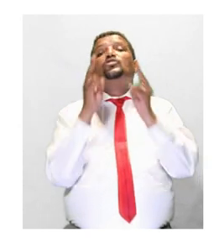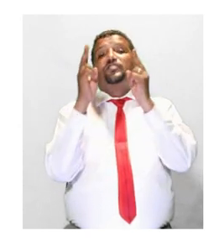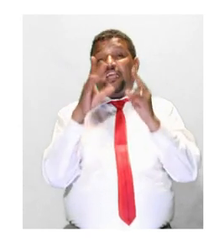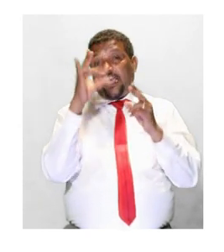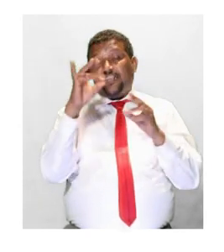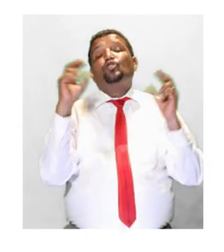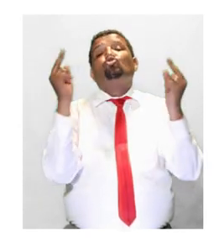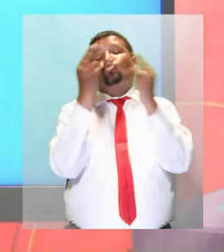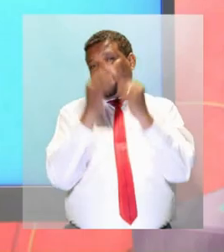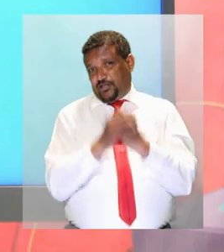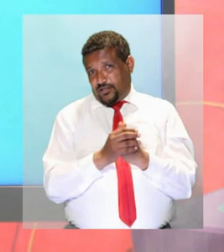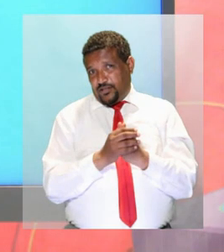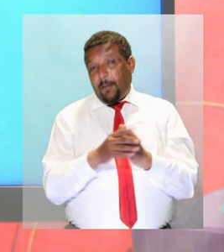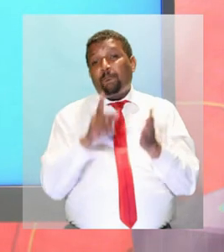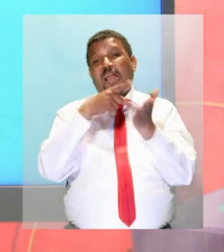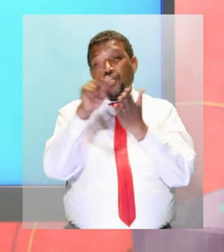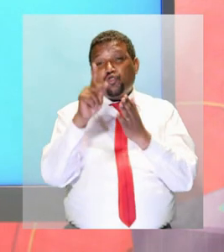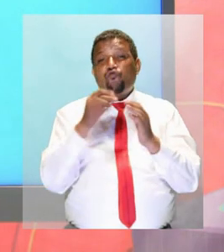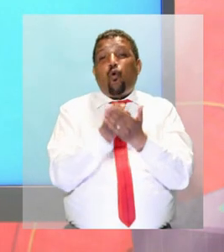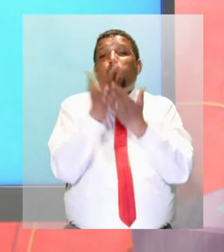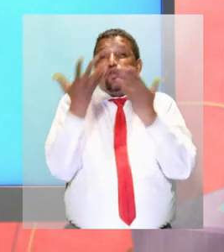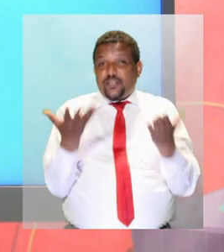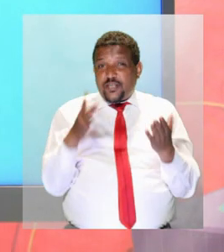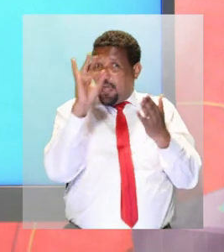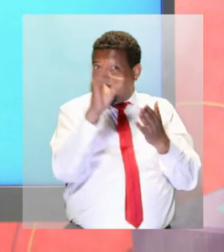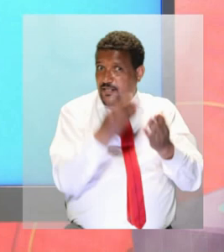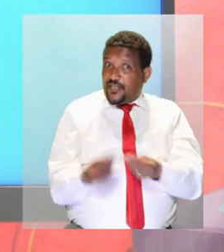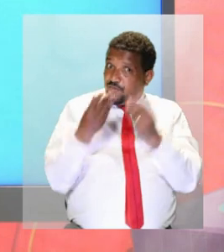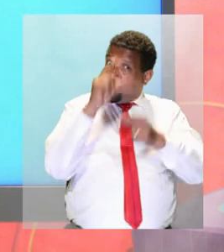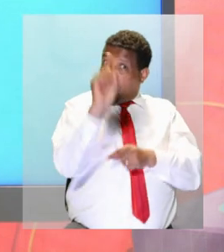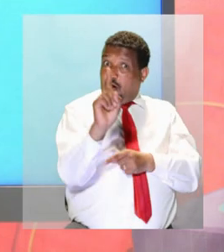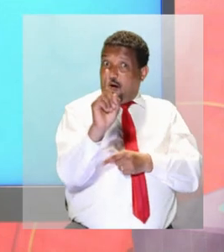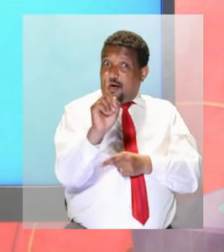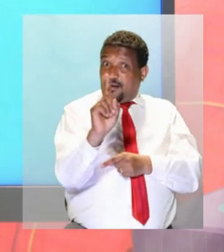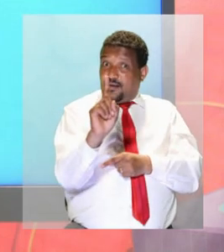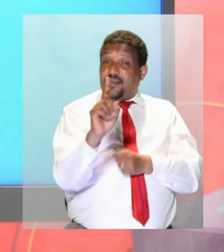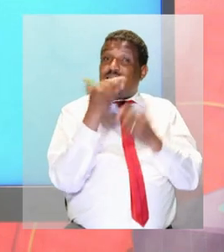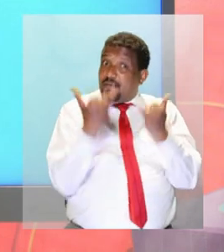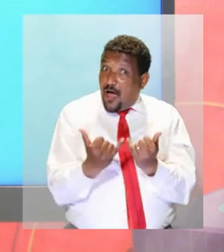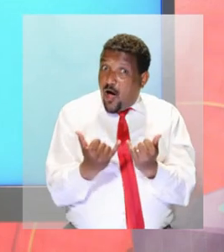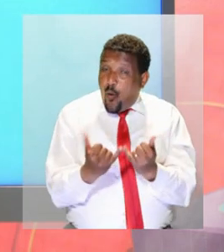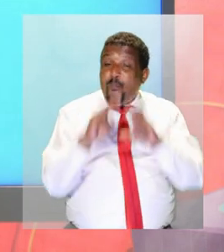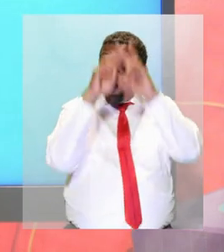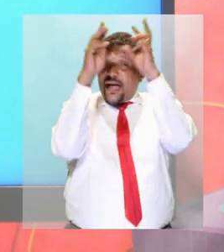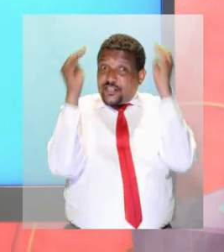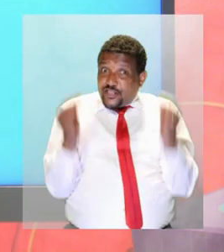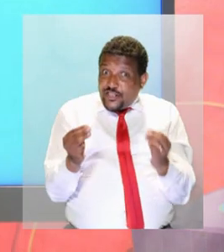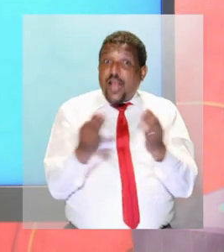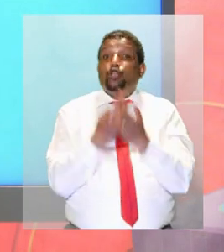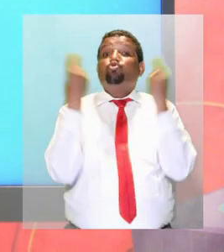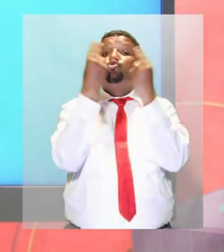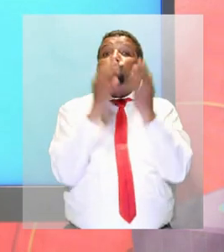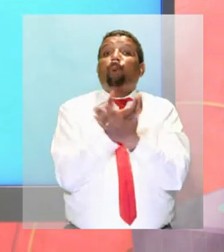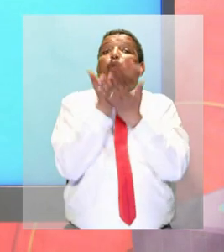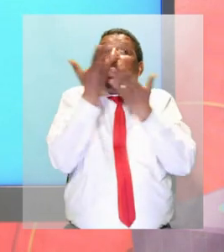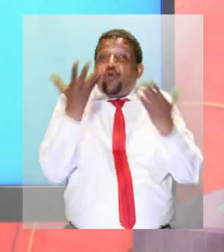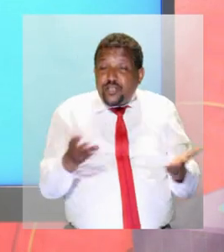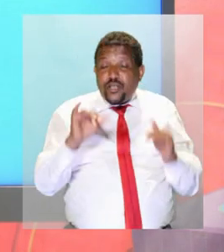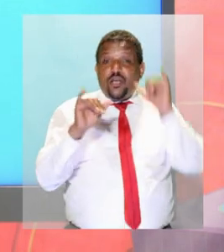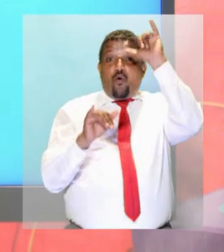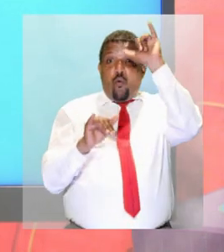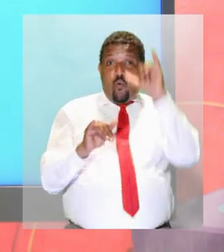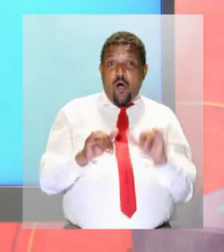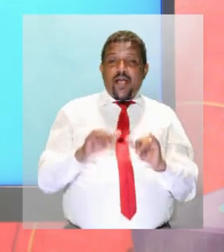utils, and the price of commodity X is given, which is 1. Now the marginal utility of commodity Y when she